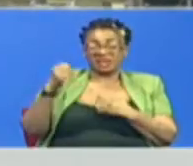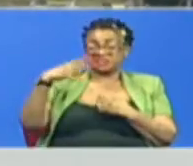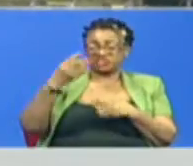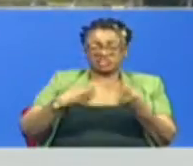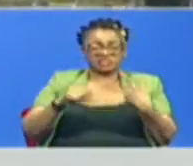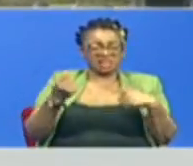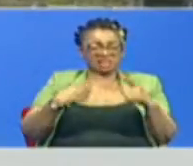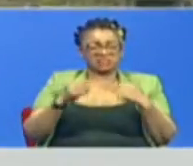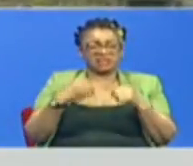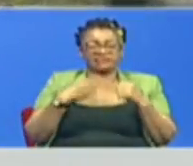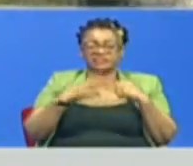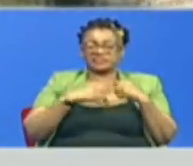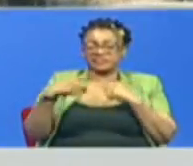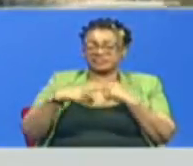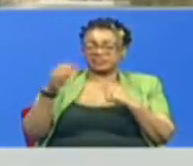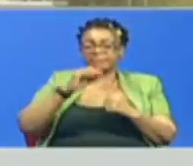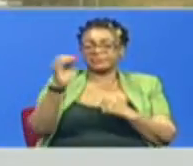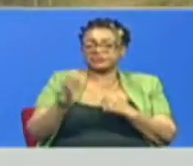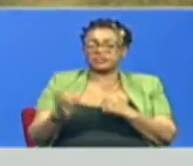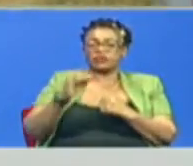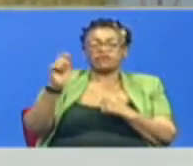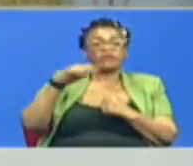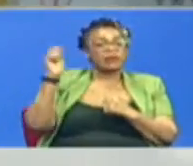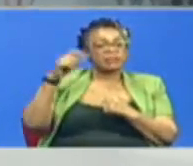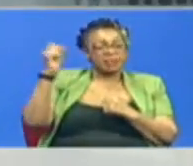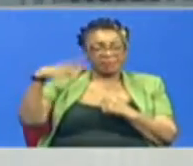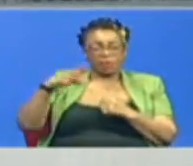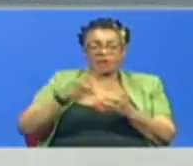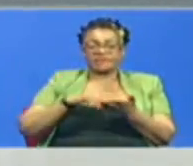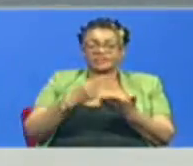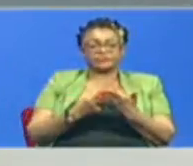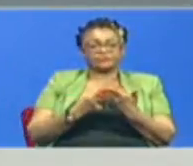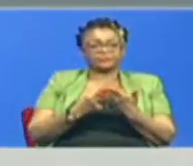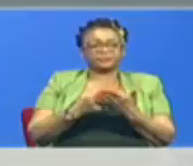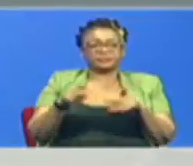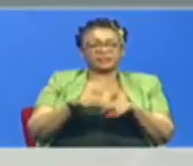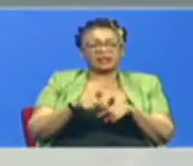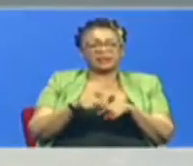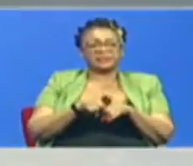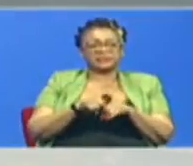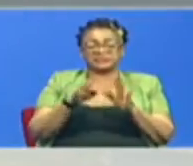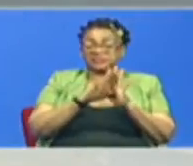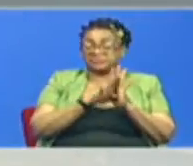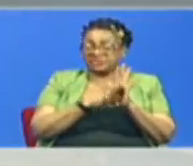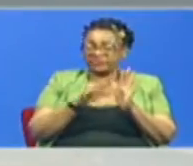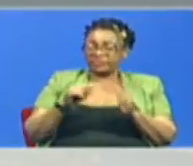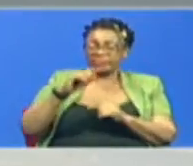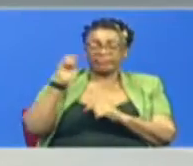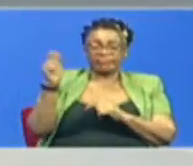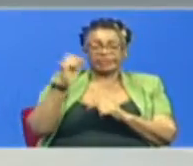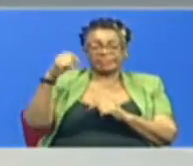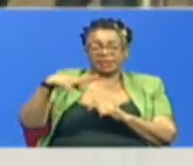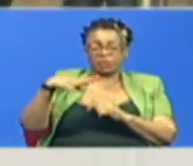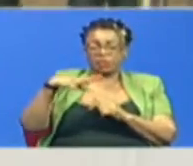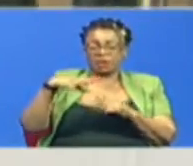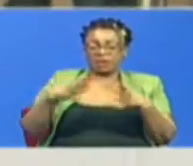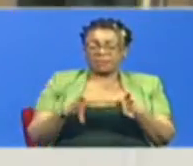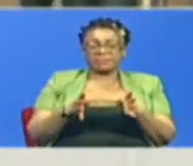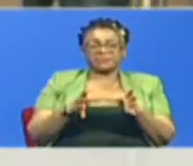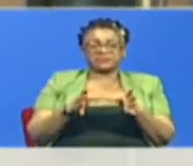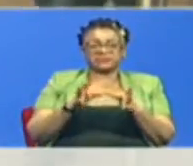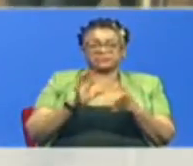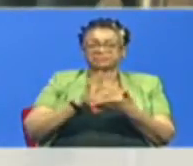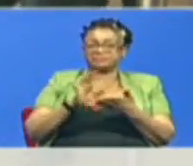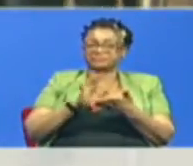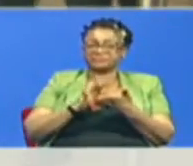for 76% of Kenya Power's revenue, whereas the statement from Kenya Power's company secretary, Imelda